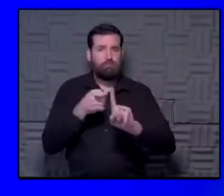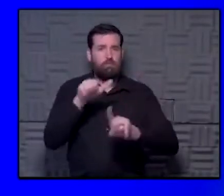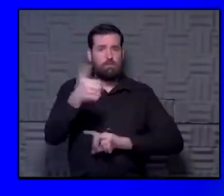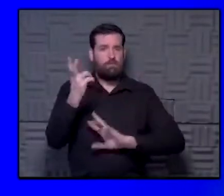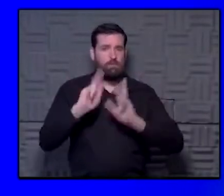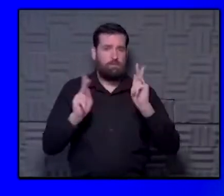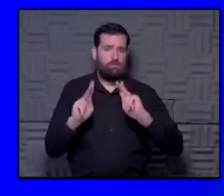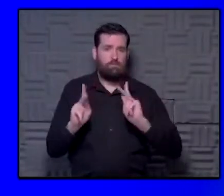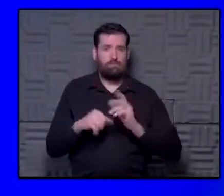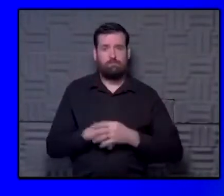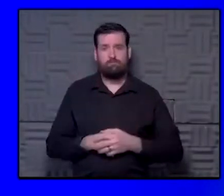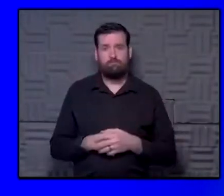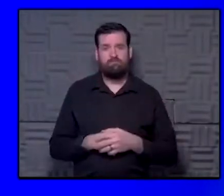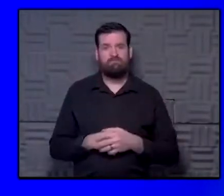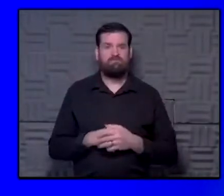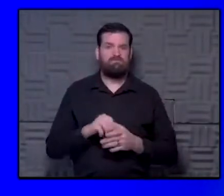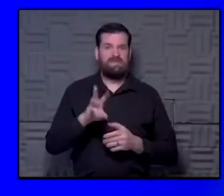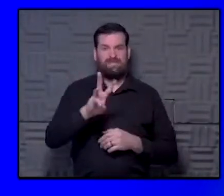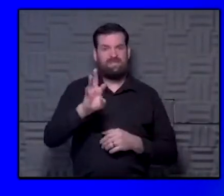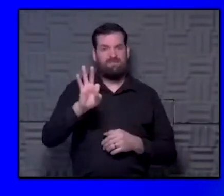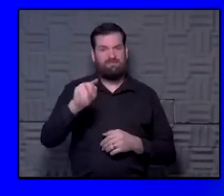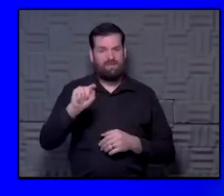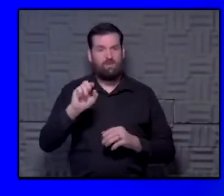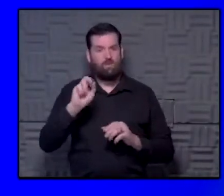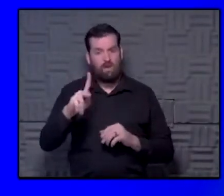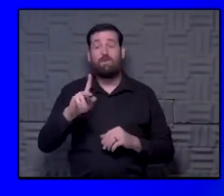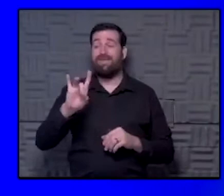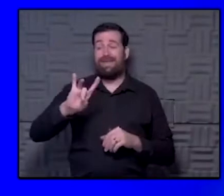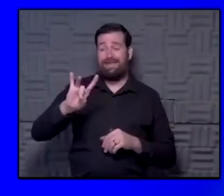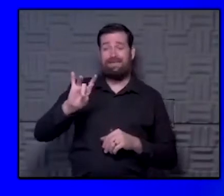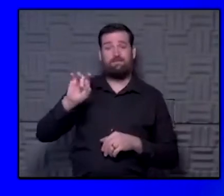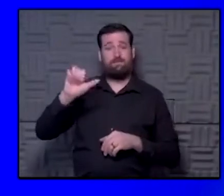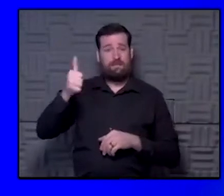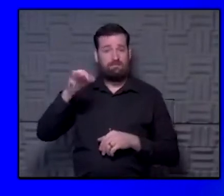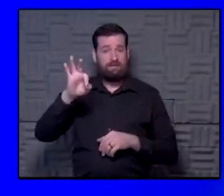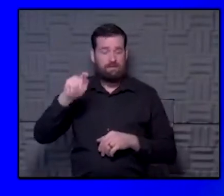people as much as possible. 6 feet is okay. 8 or 10 feet as